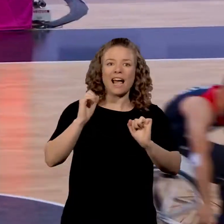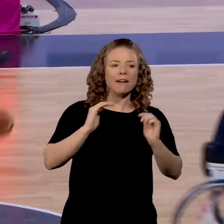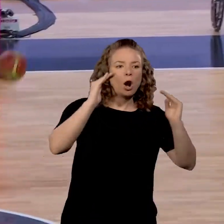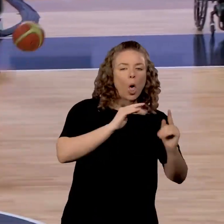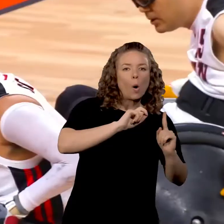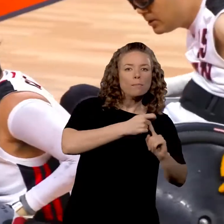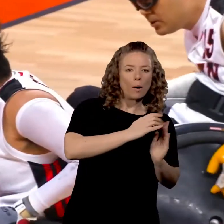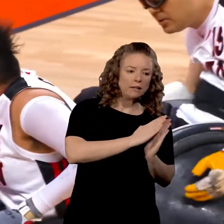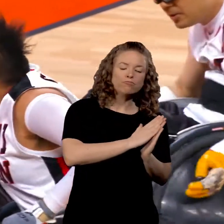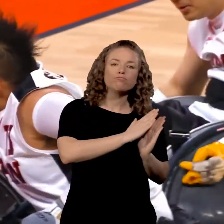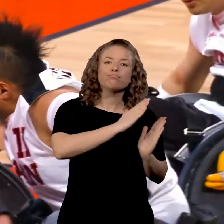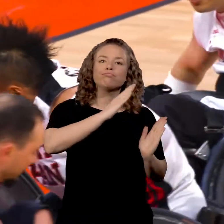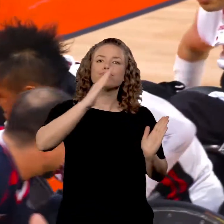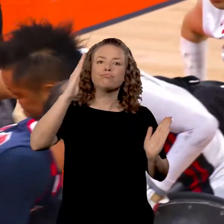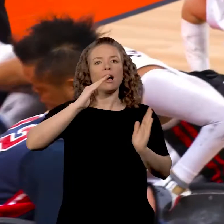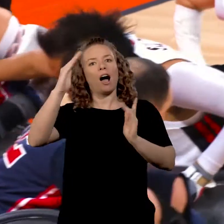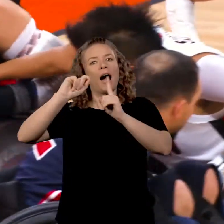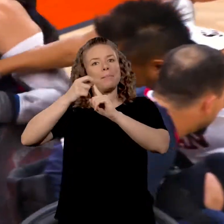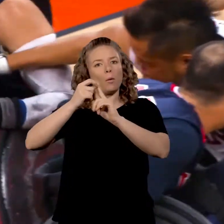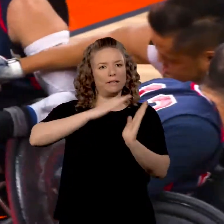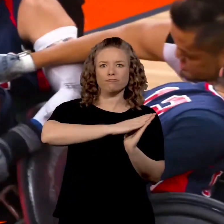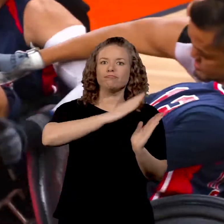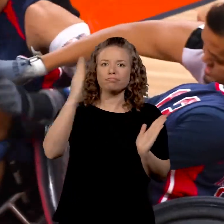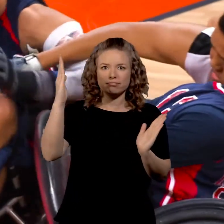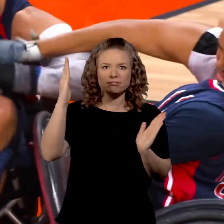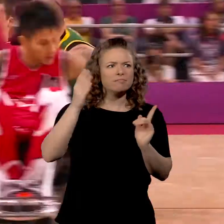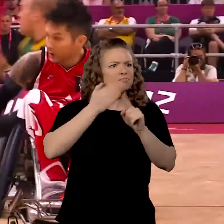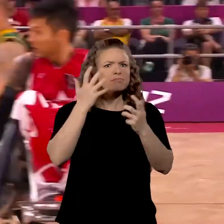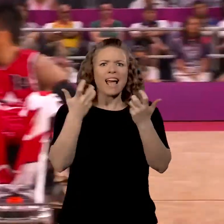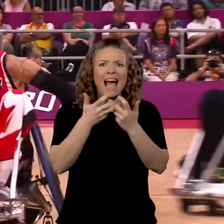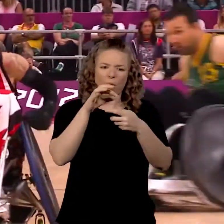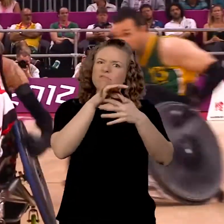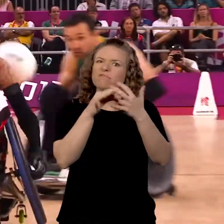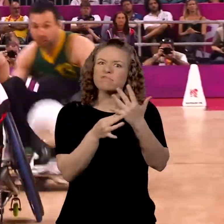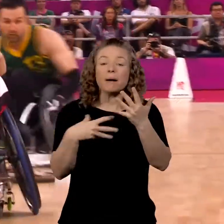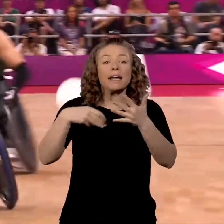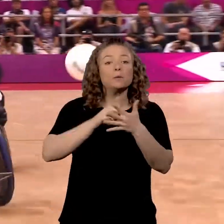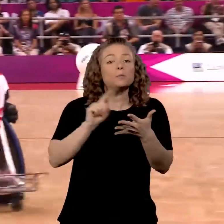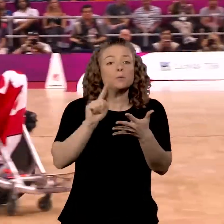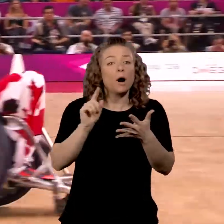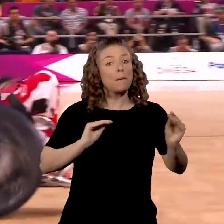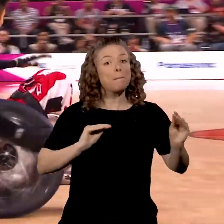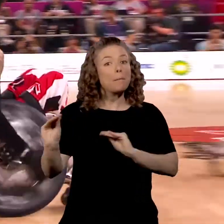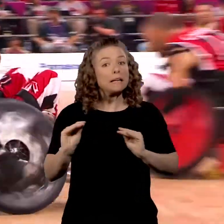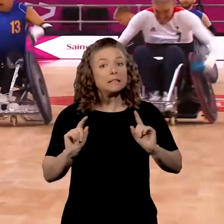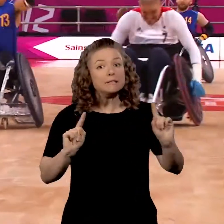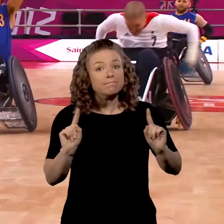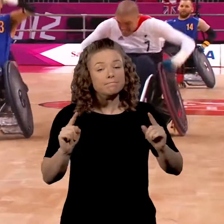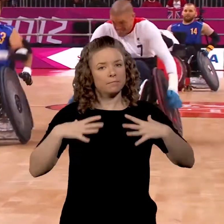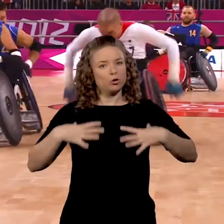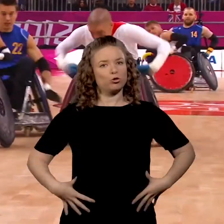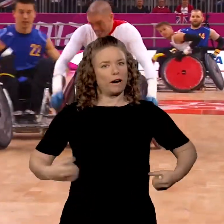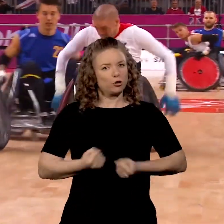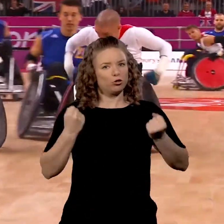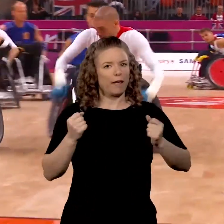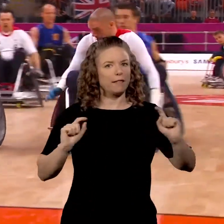athletes are categorized from low point to high point athletes. Amongst other factors, this indicates their mobility and their trunk